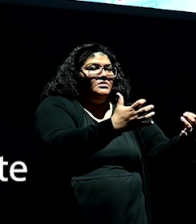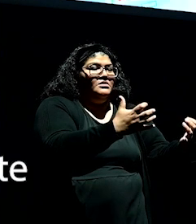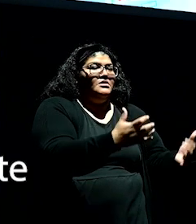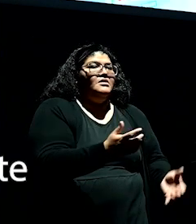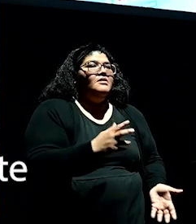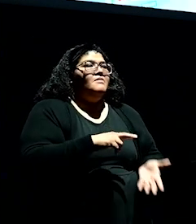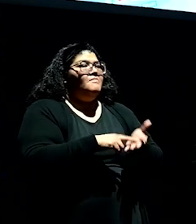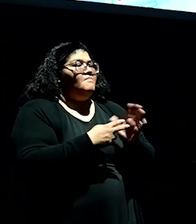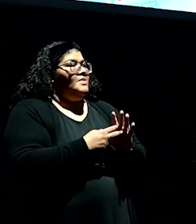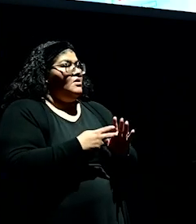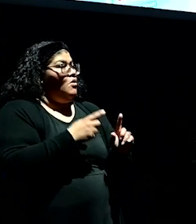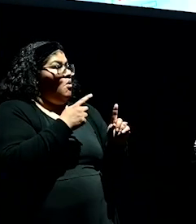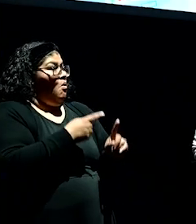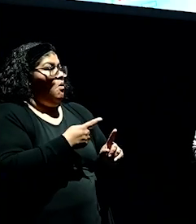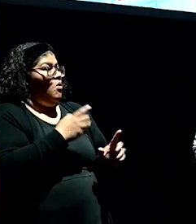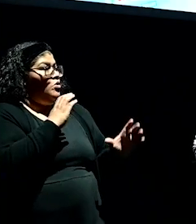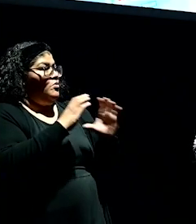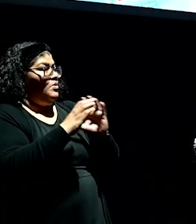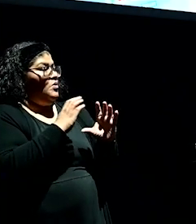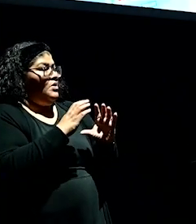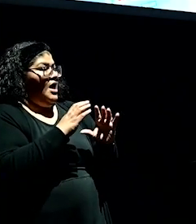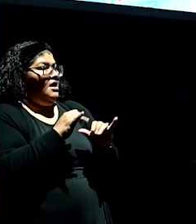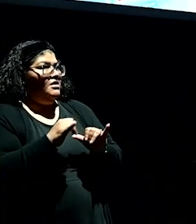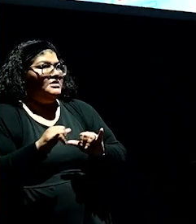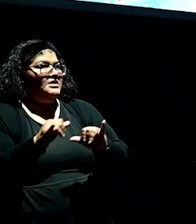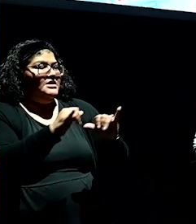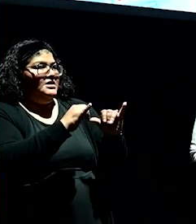to communicate consistently for.